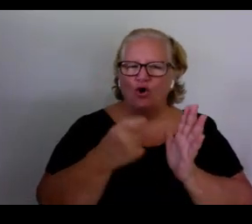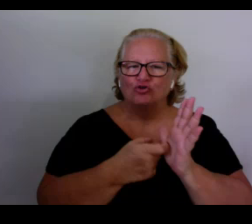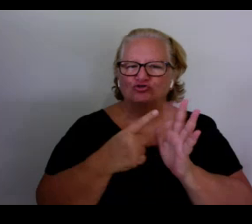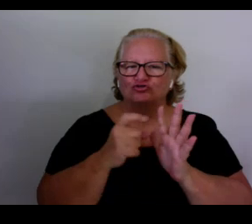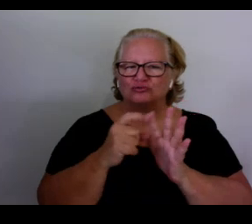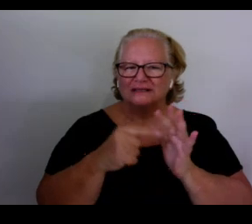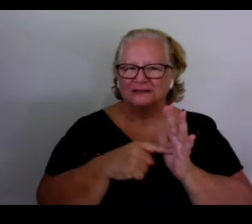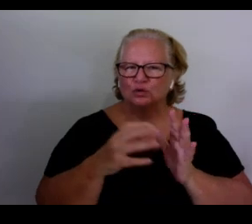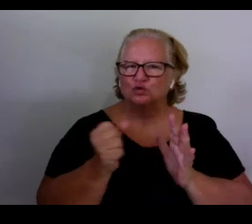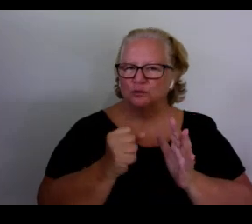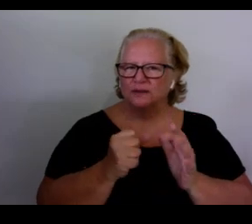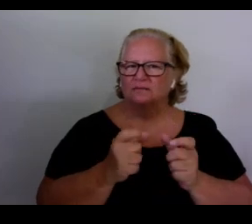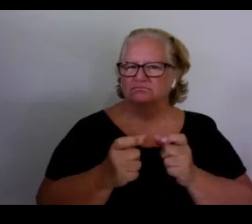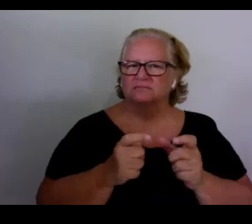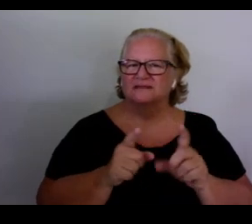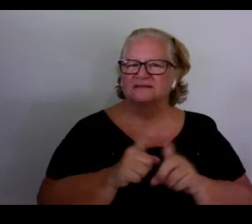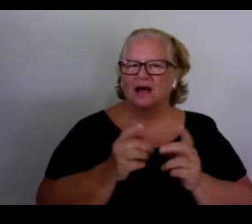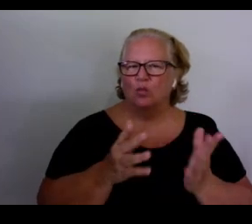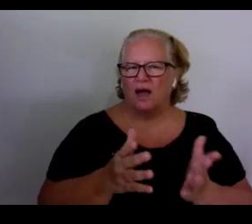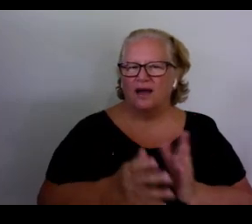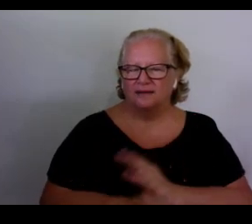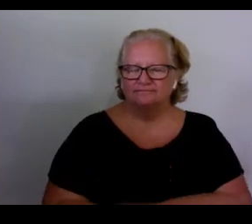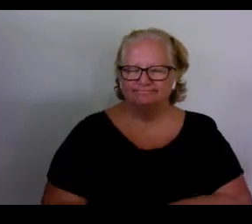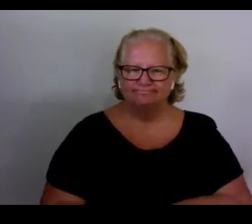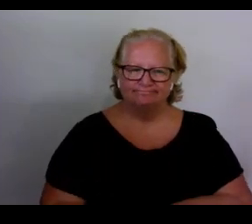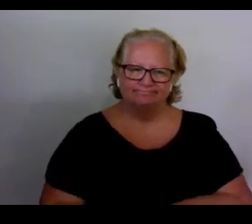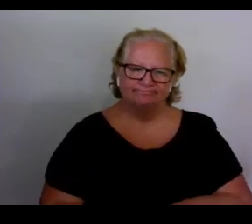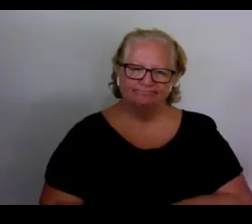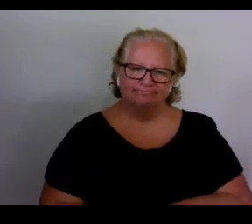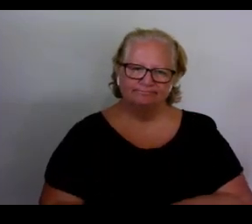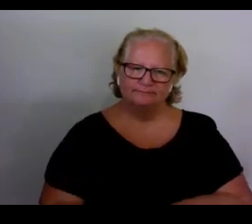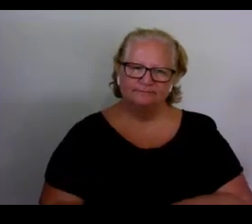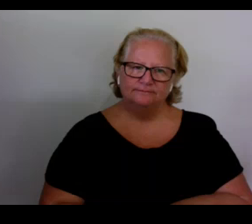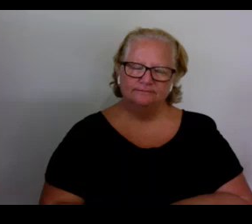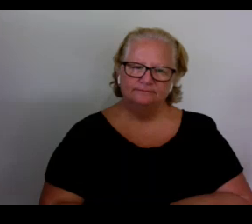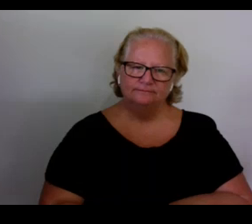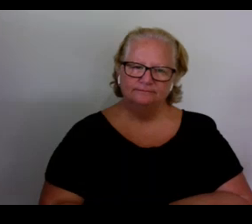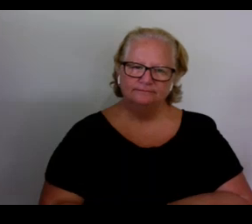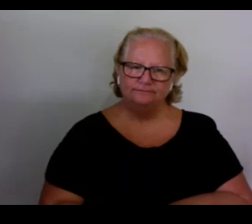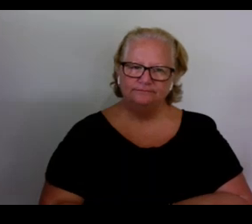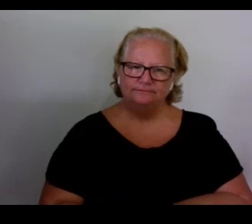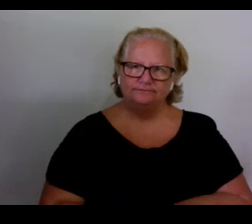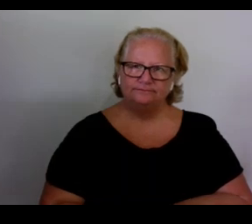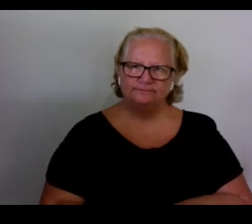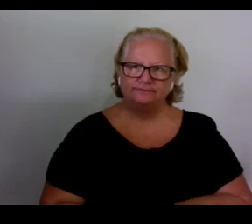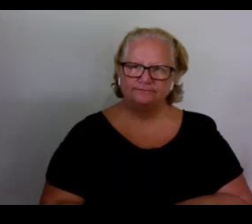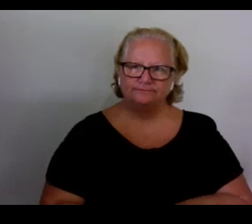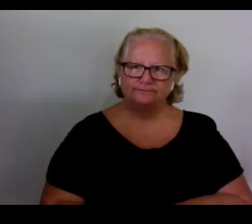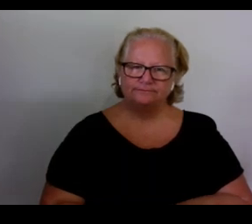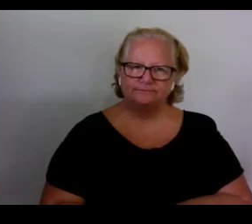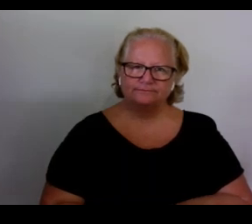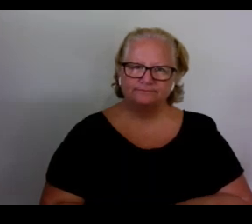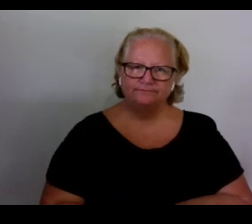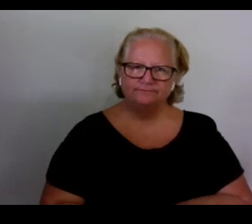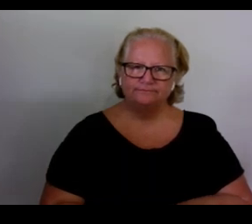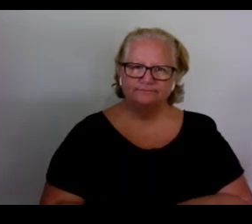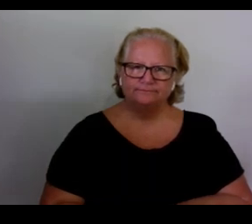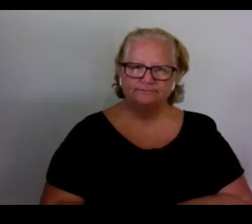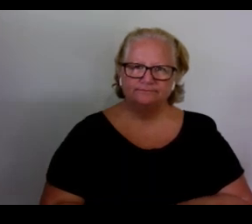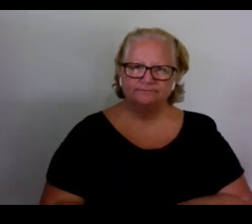regulated the same way, because all of it involves people borrowing money. Definitely. Now I think there's an extra couple of comments